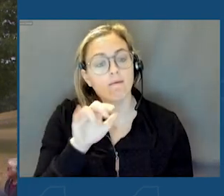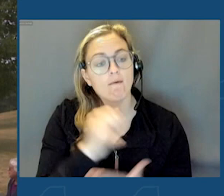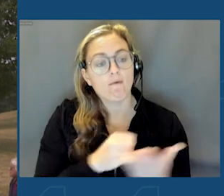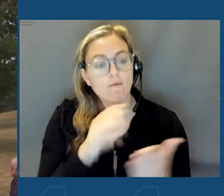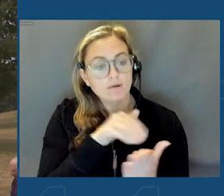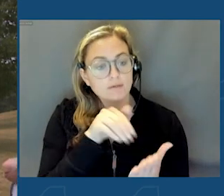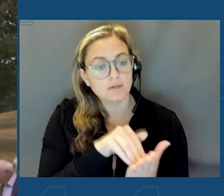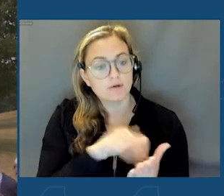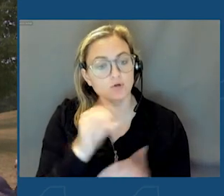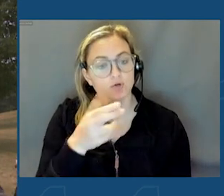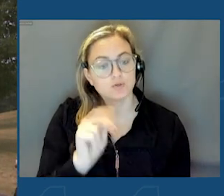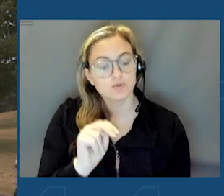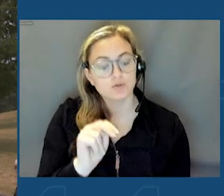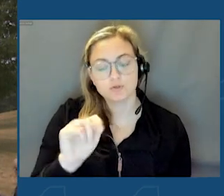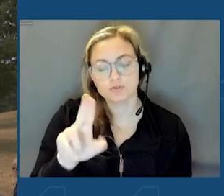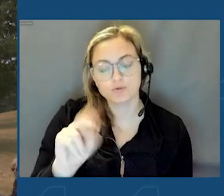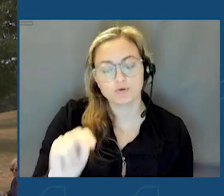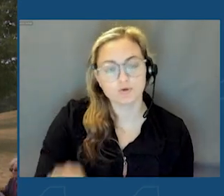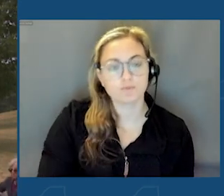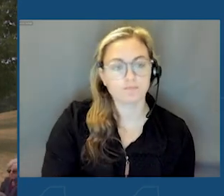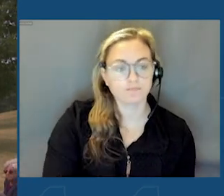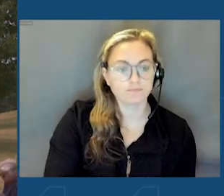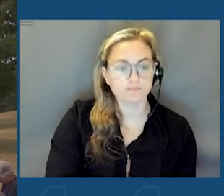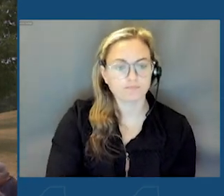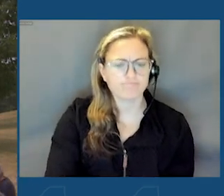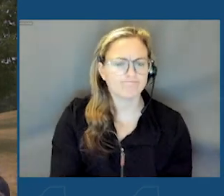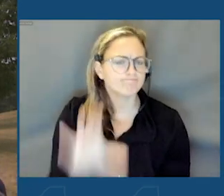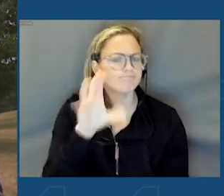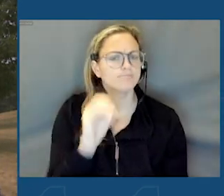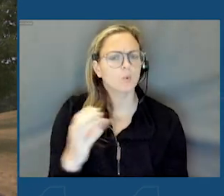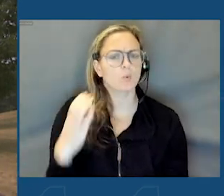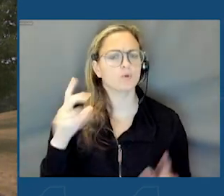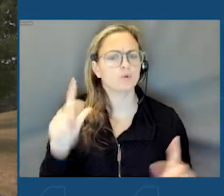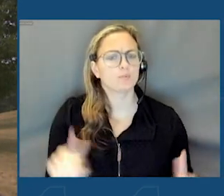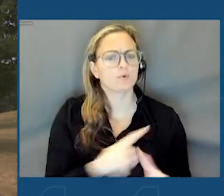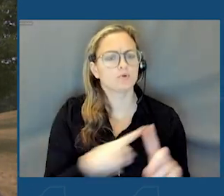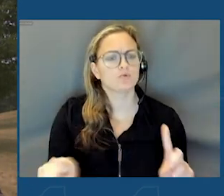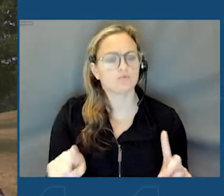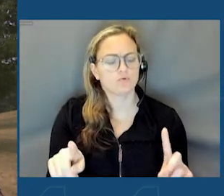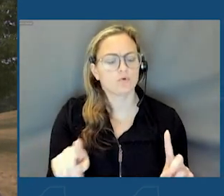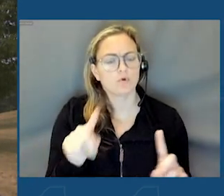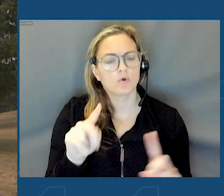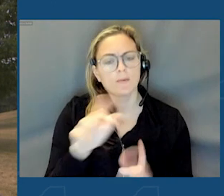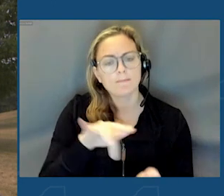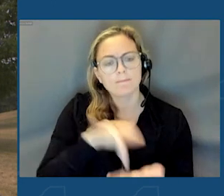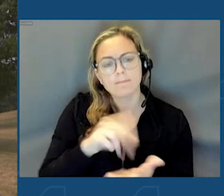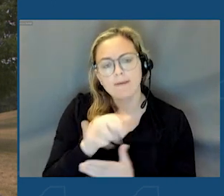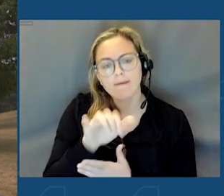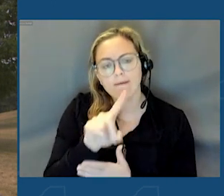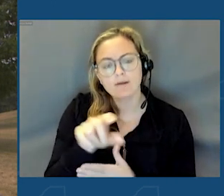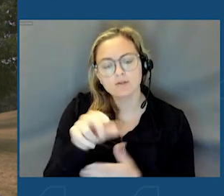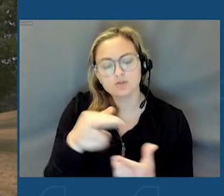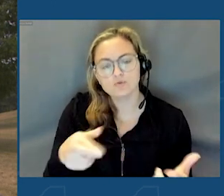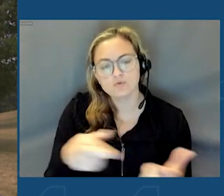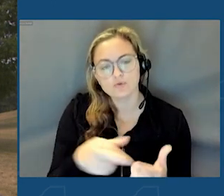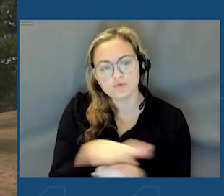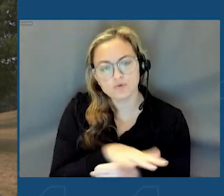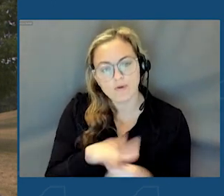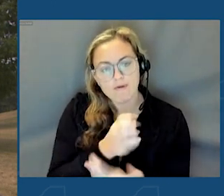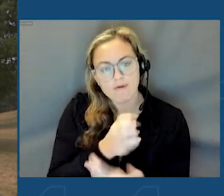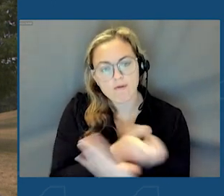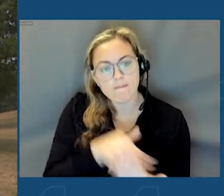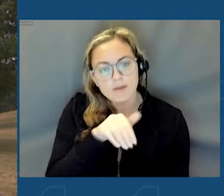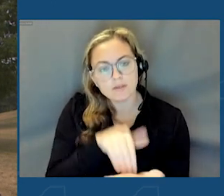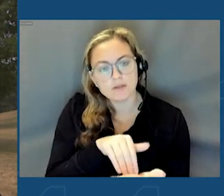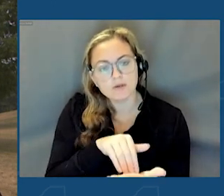Stern. The co-chair of the Mid-Hudson Regional Economic Development Council and the president of SUNY Orange,